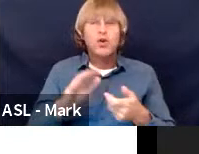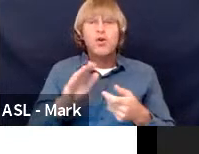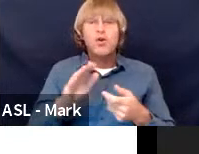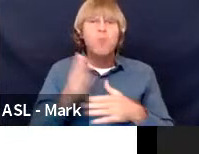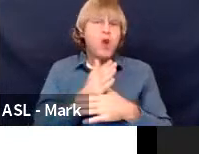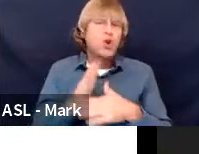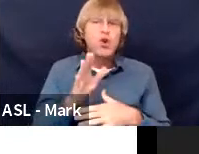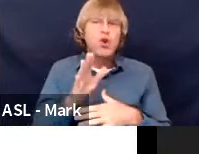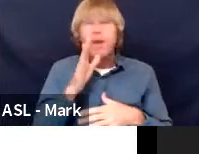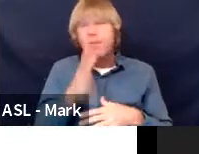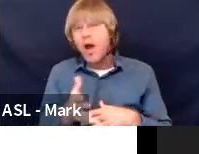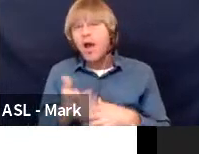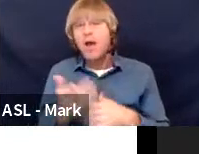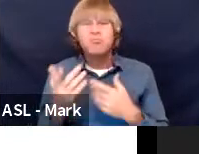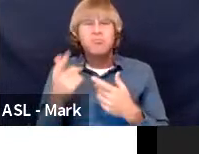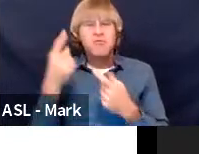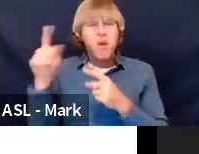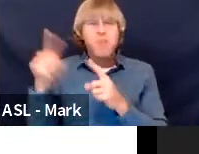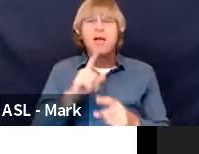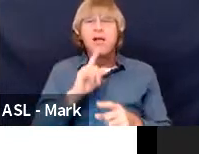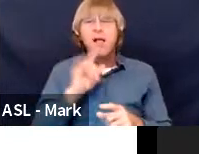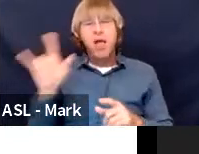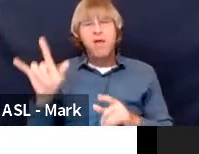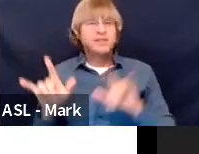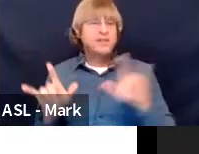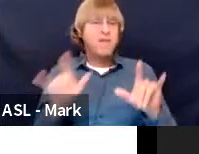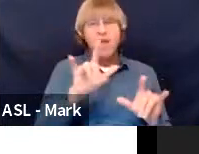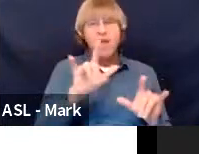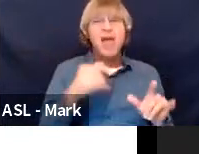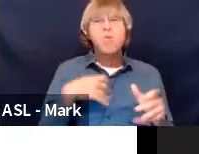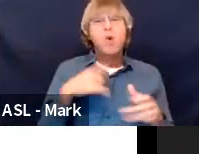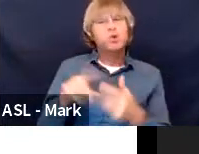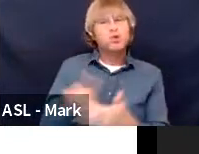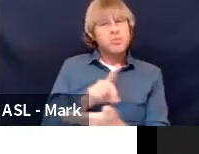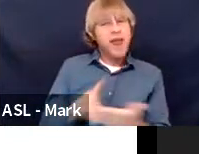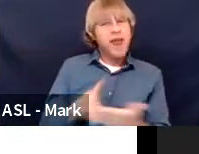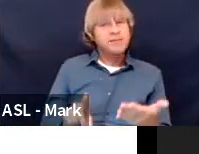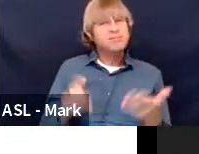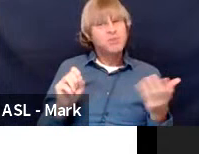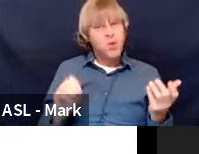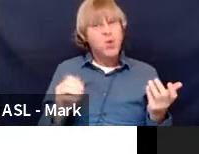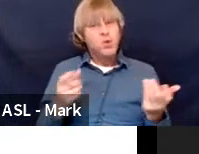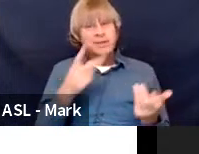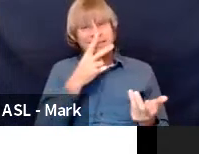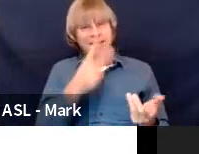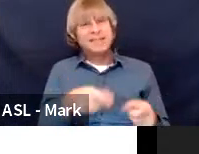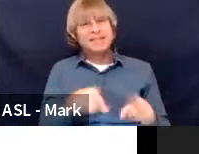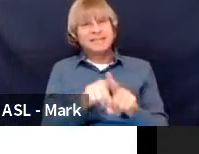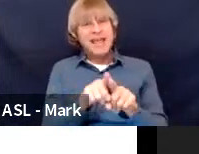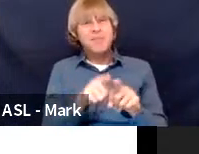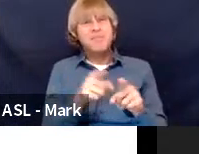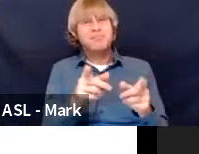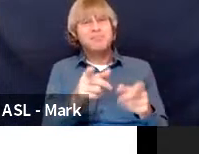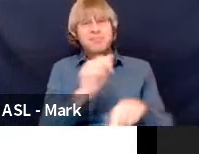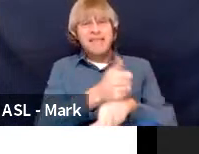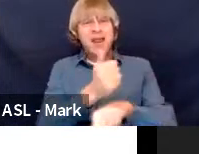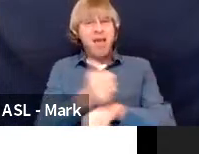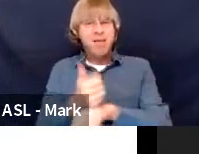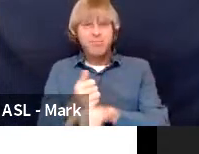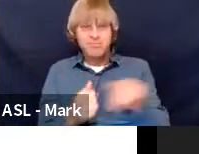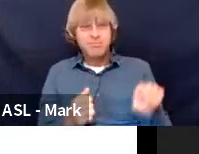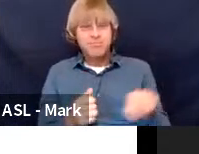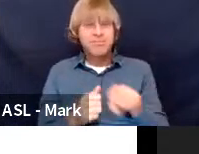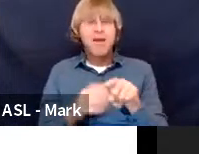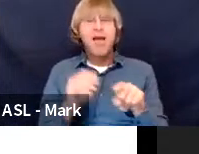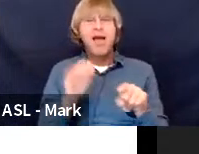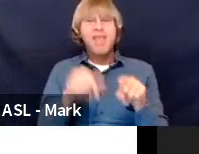grandma. But love is love, and I did not want to discriminate. So again, you see the same packet set up.